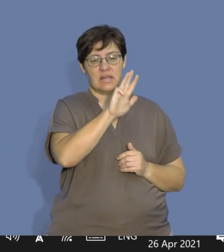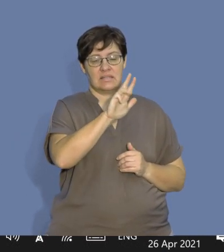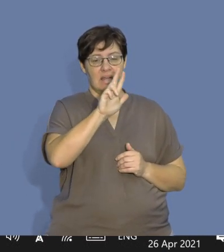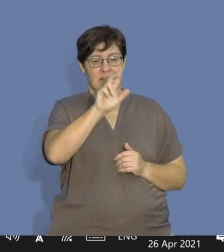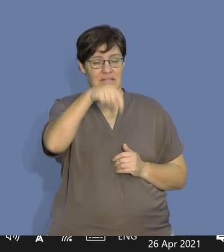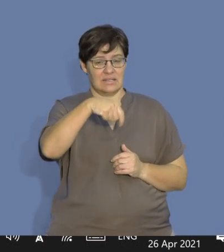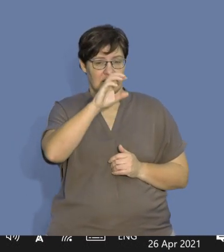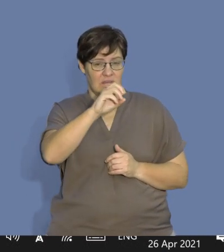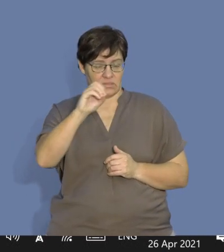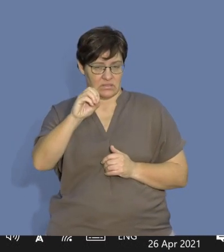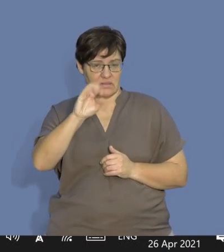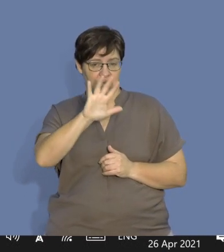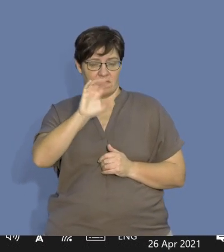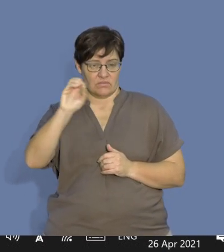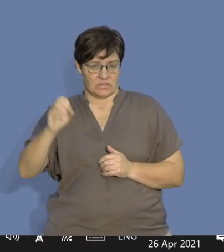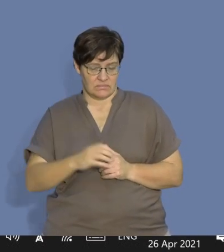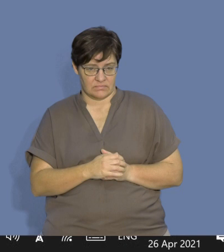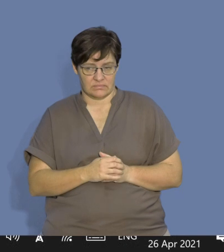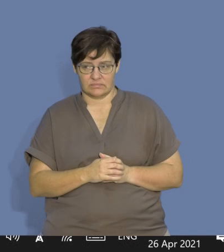profit